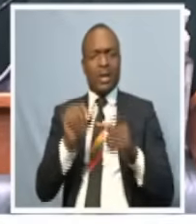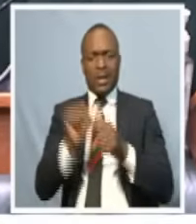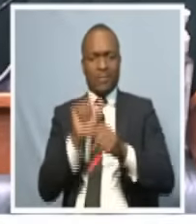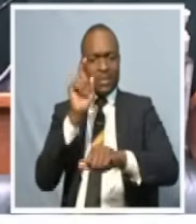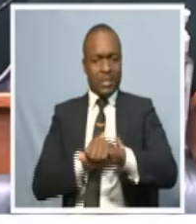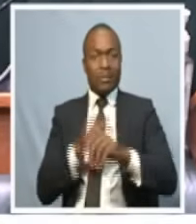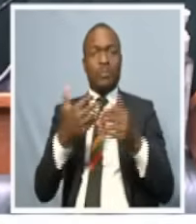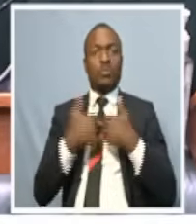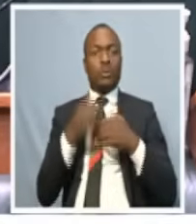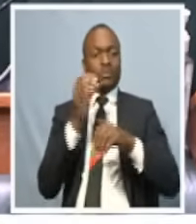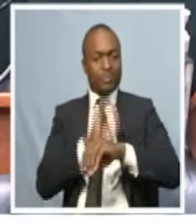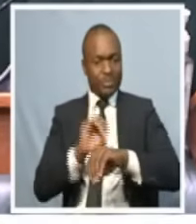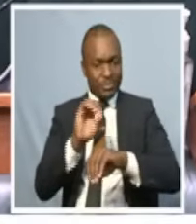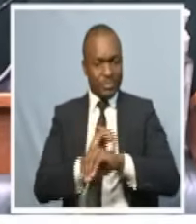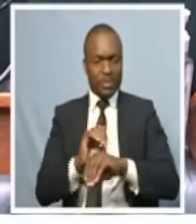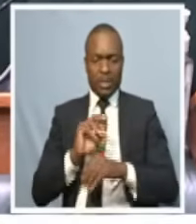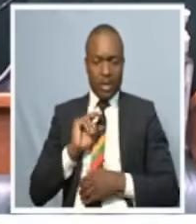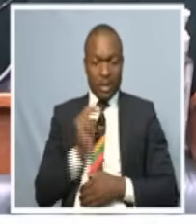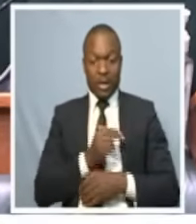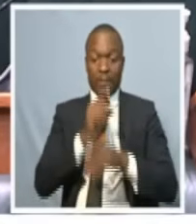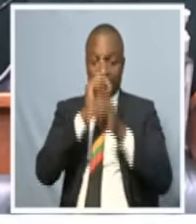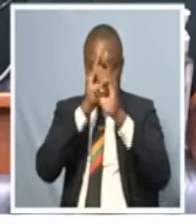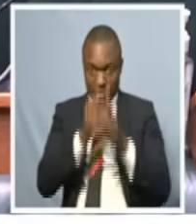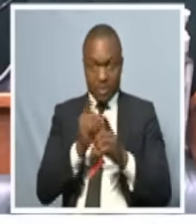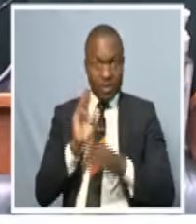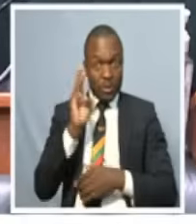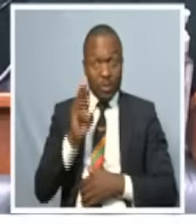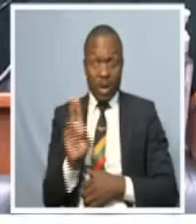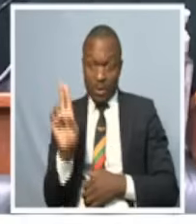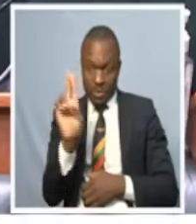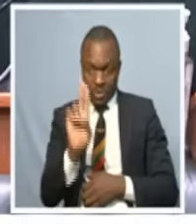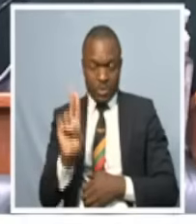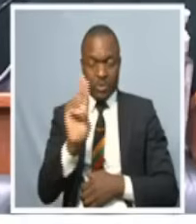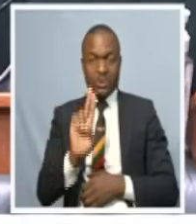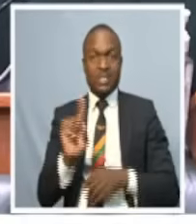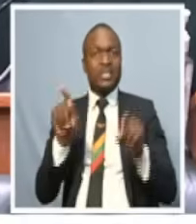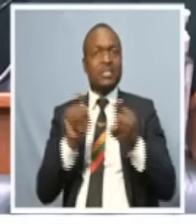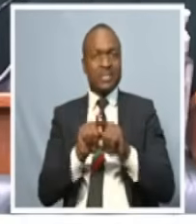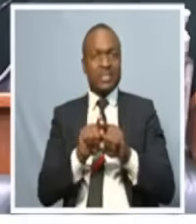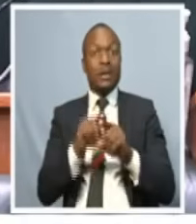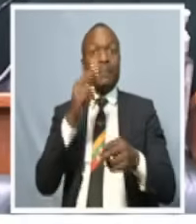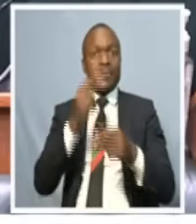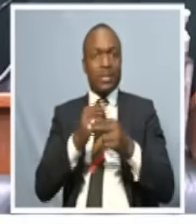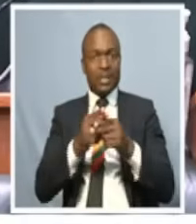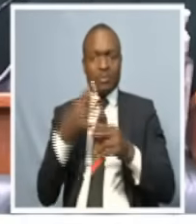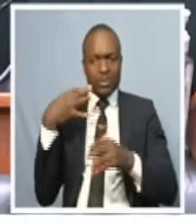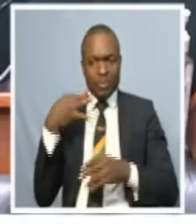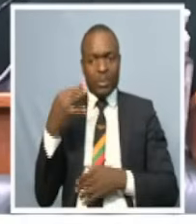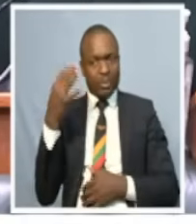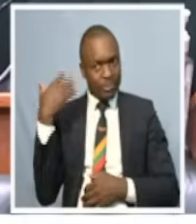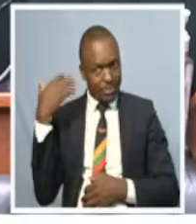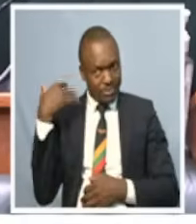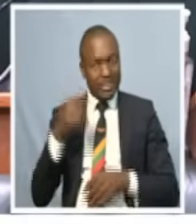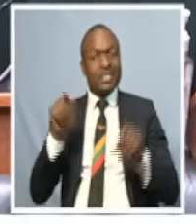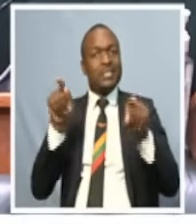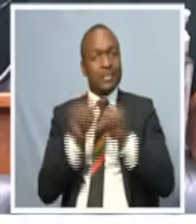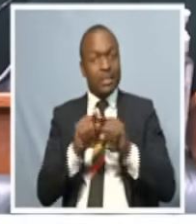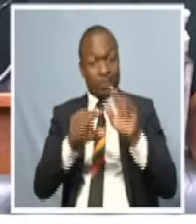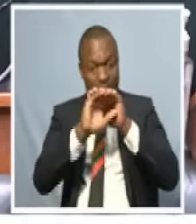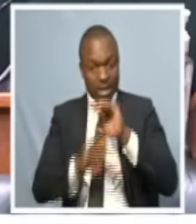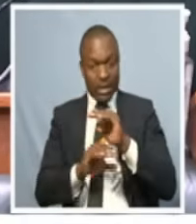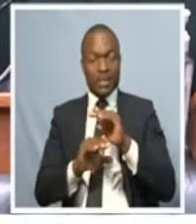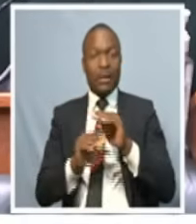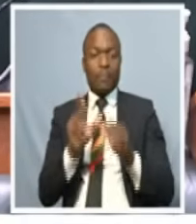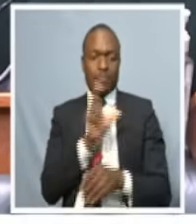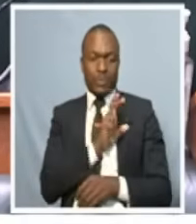opening. We decided we are going to use the database. In the same vein under police, I've